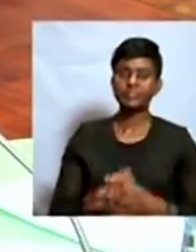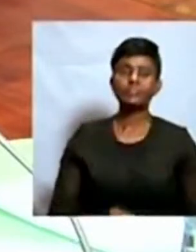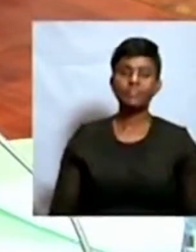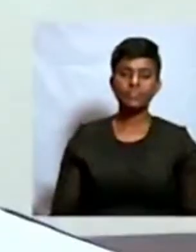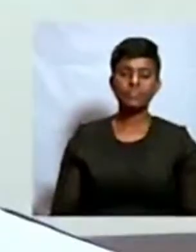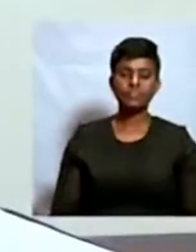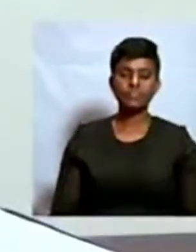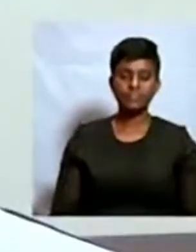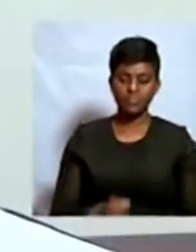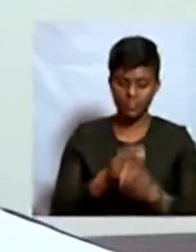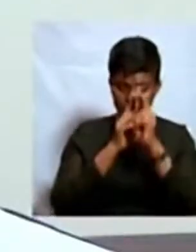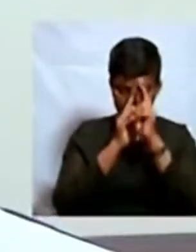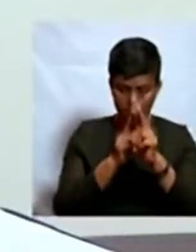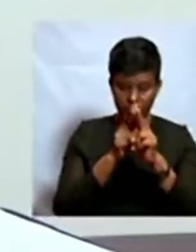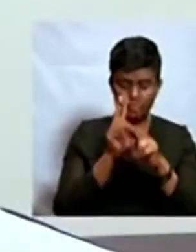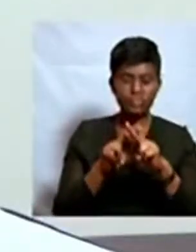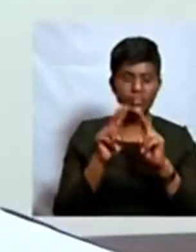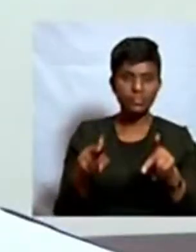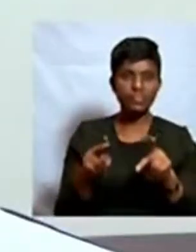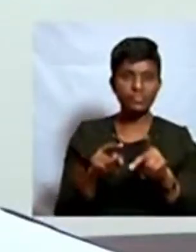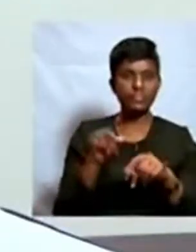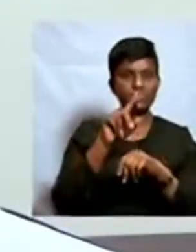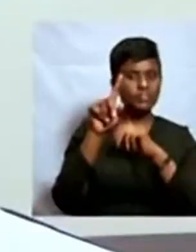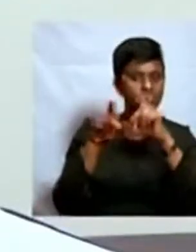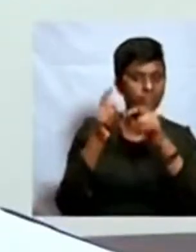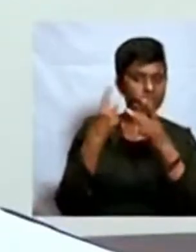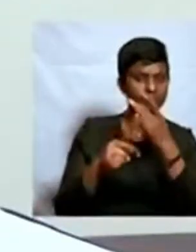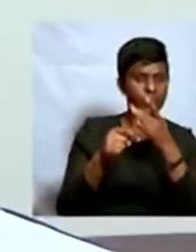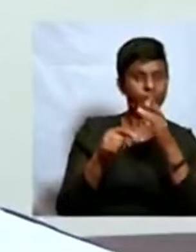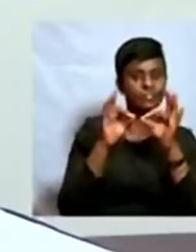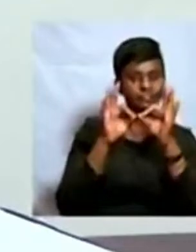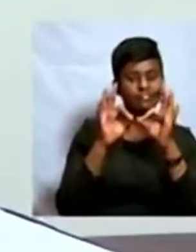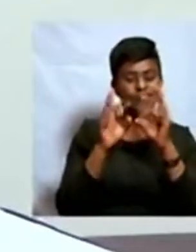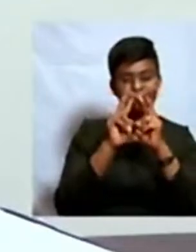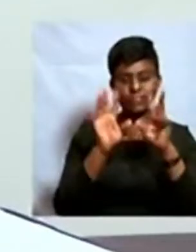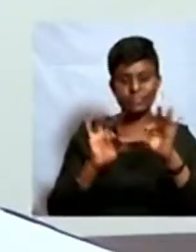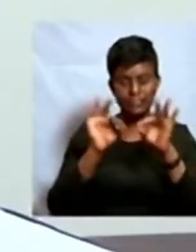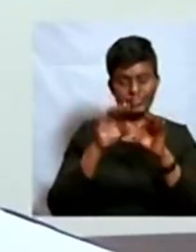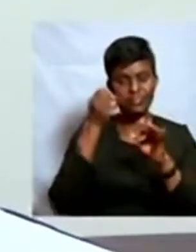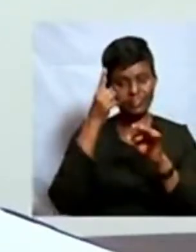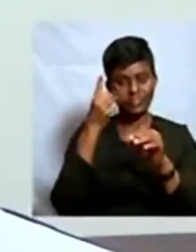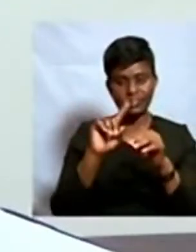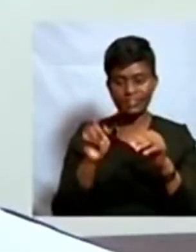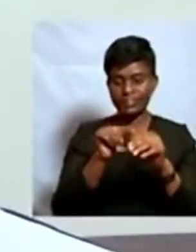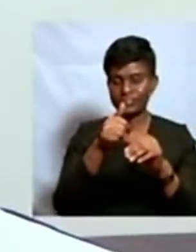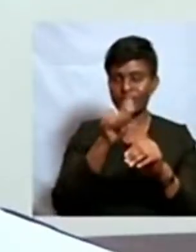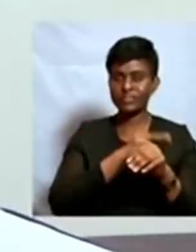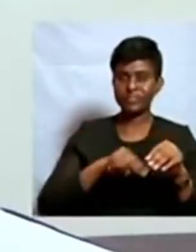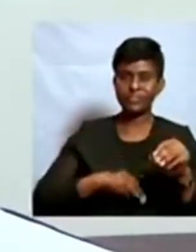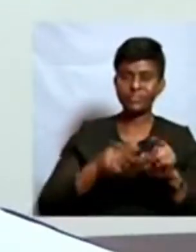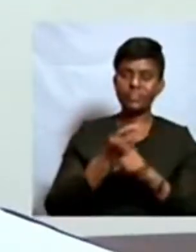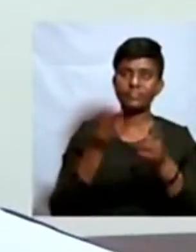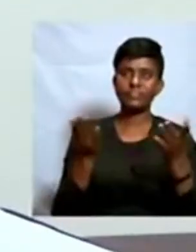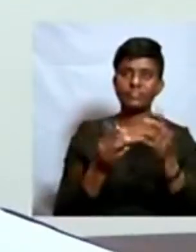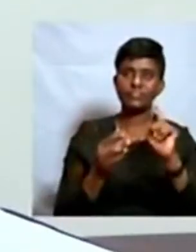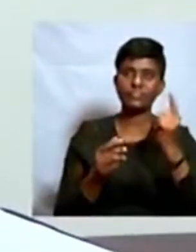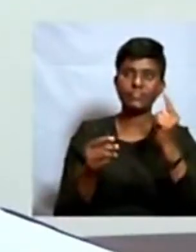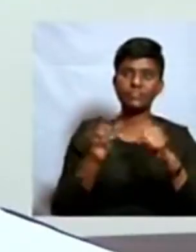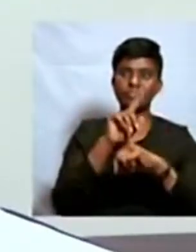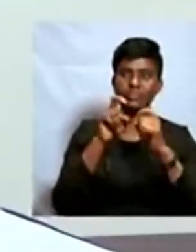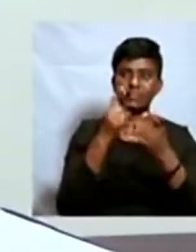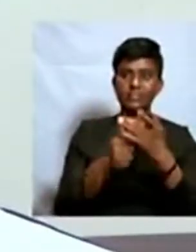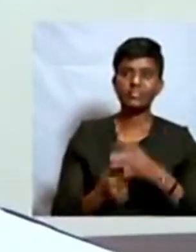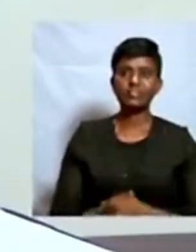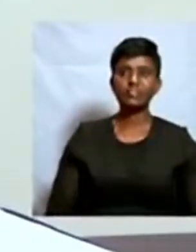Thank you, Honorable Chair. Honorable members, the questions are quite pertinent. I can understand where the members are coming from. The first question